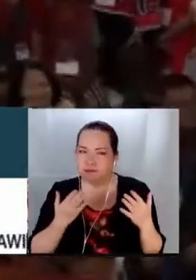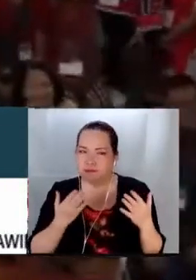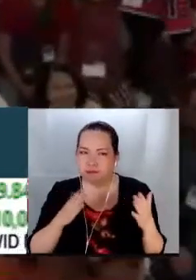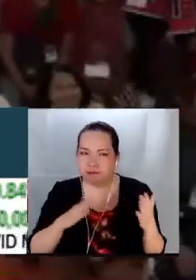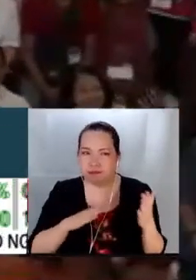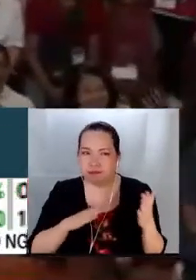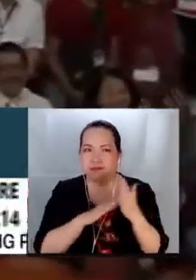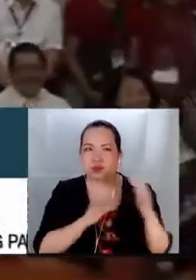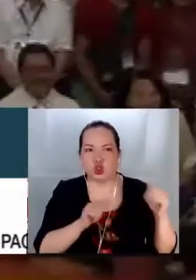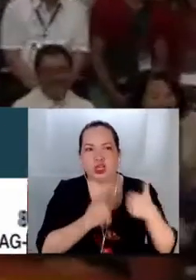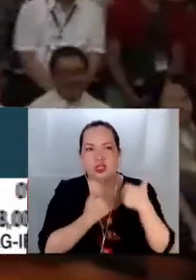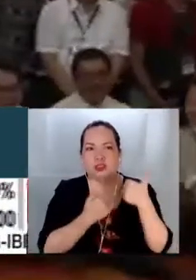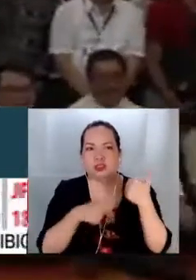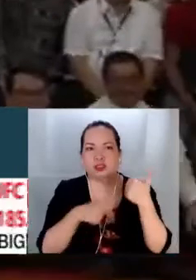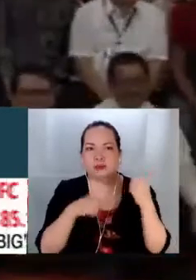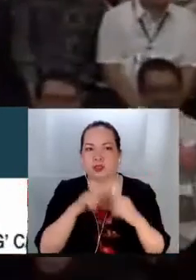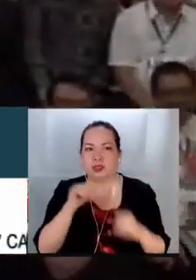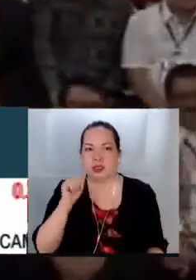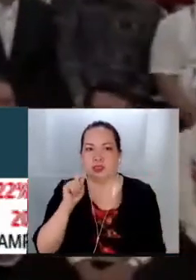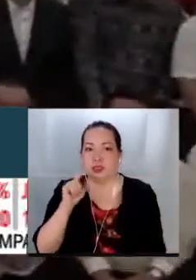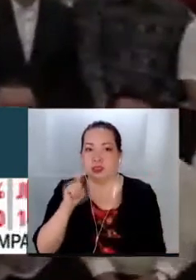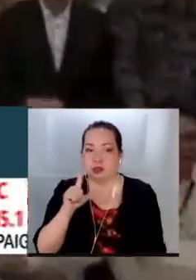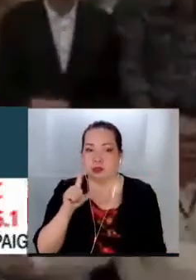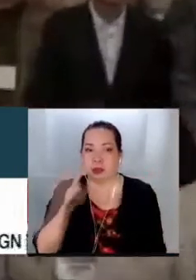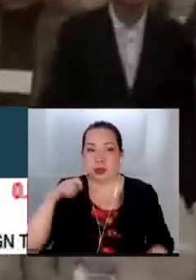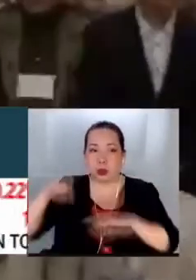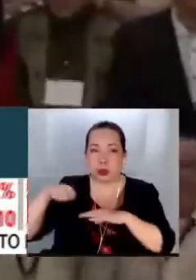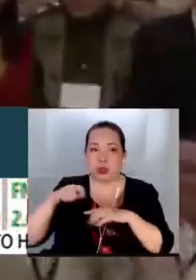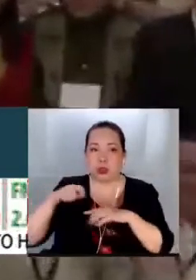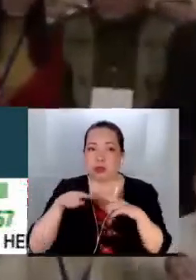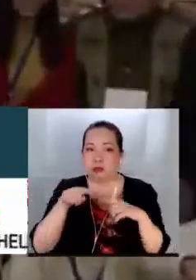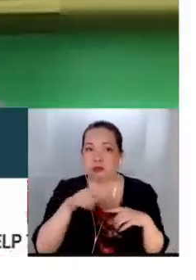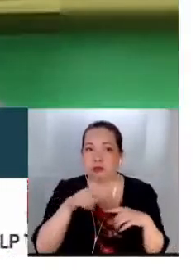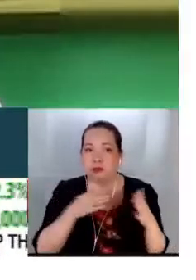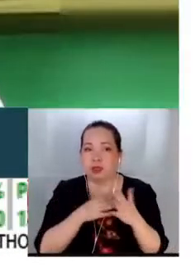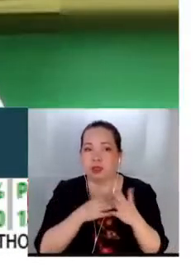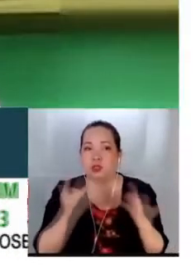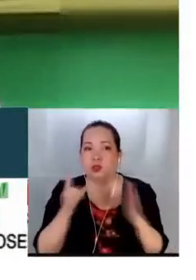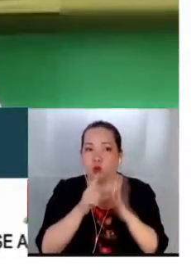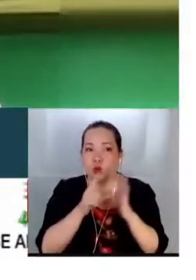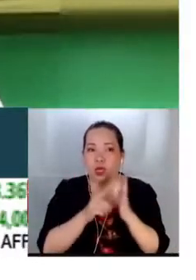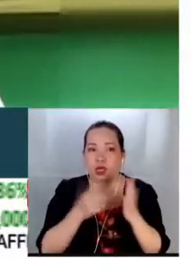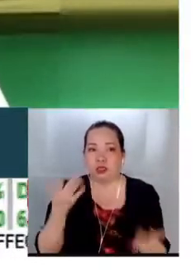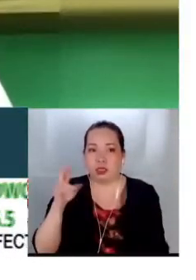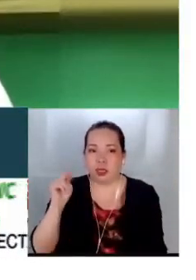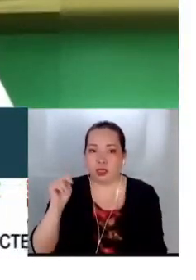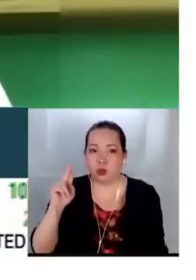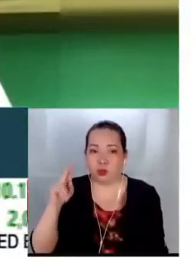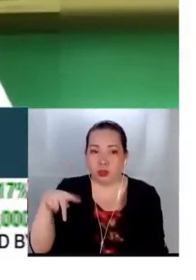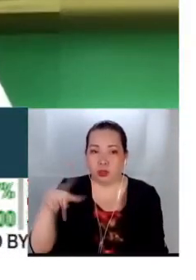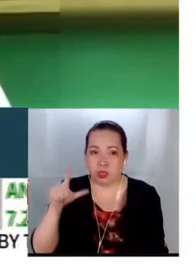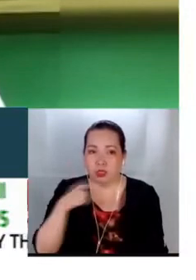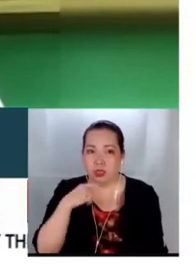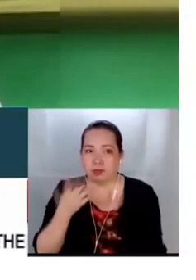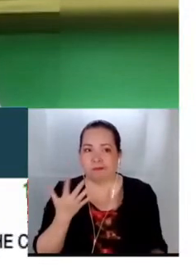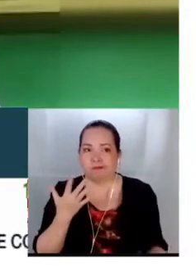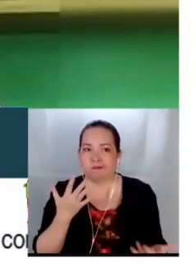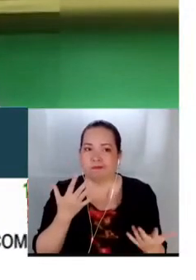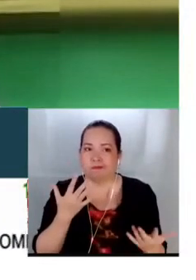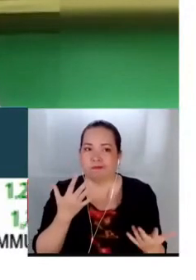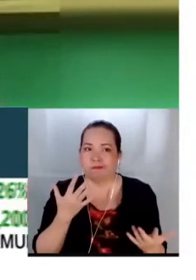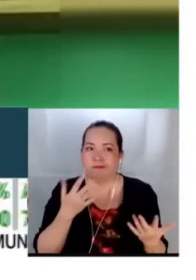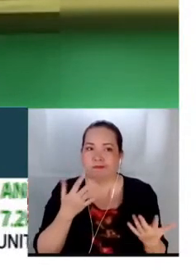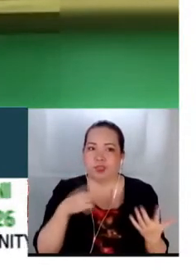Court. The two had filed a petition through their lawyers at NUPL, alleging direct injury at the hands of law